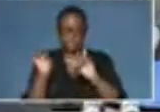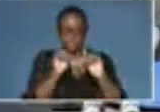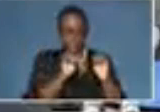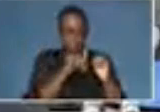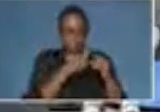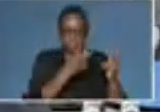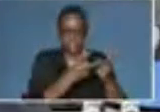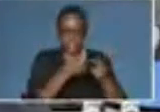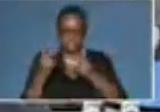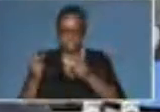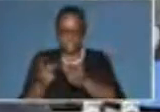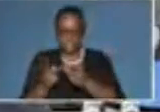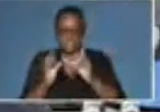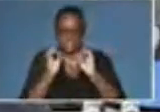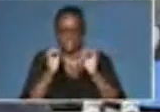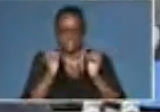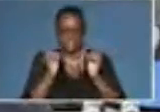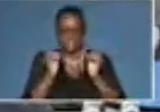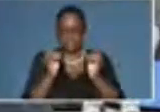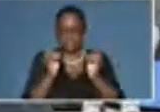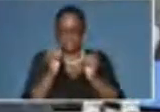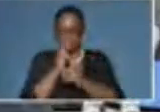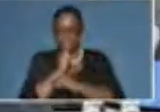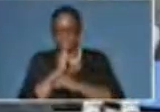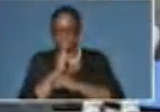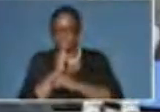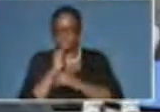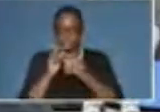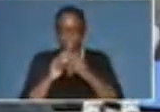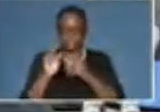next. Nothing personal to any